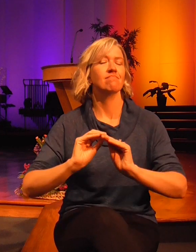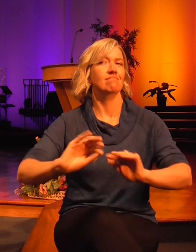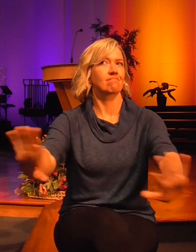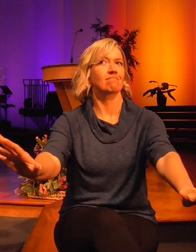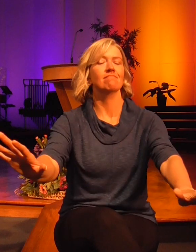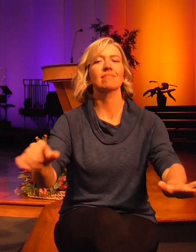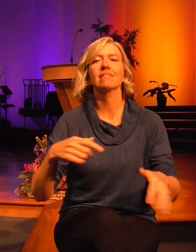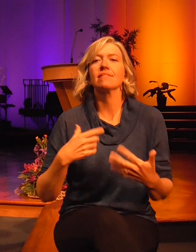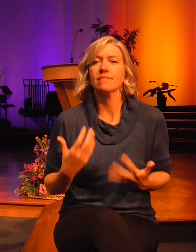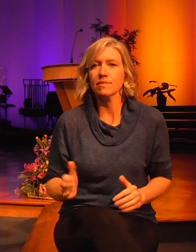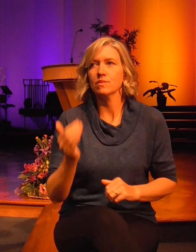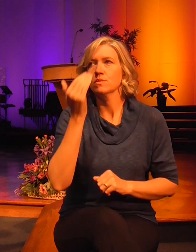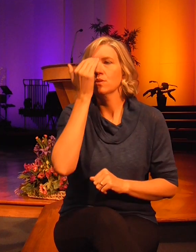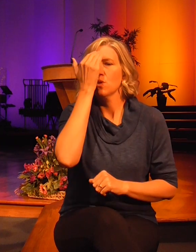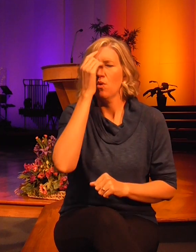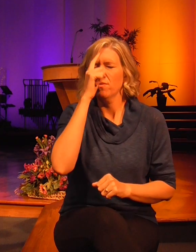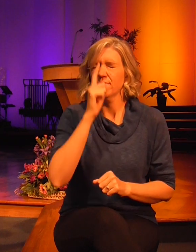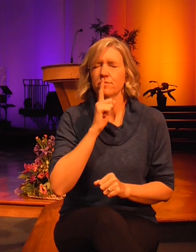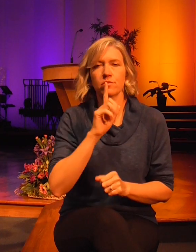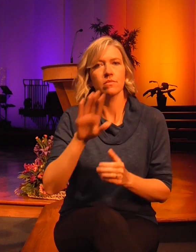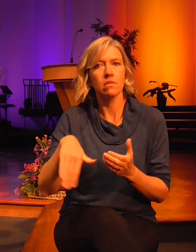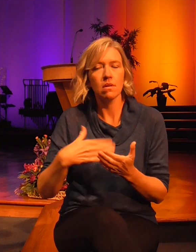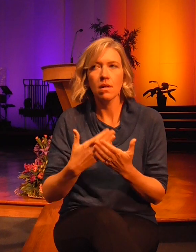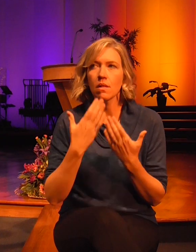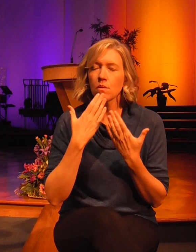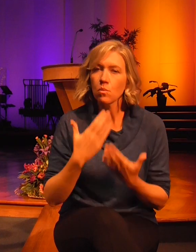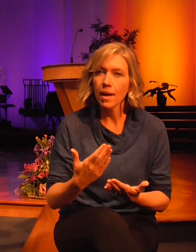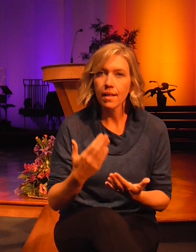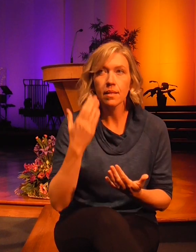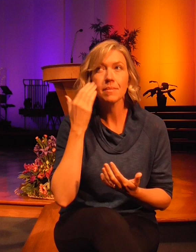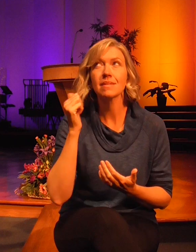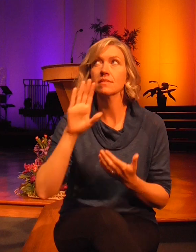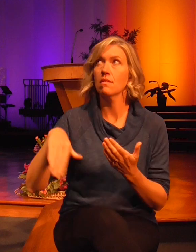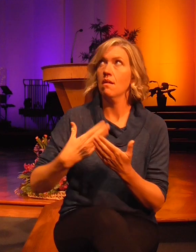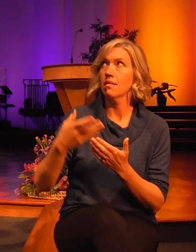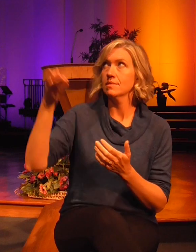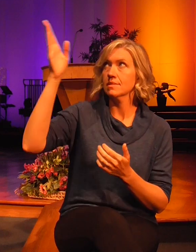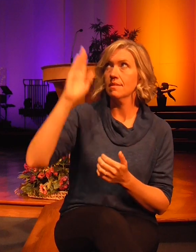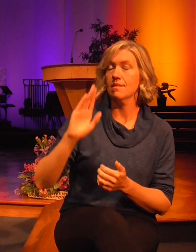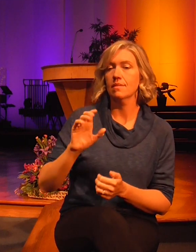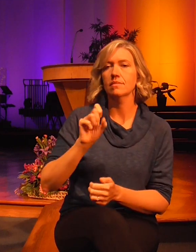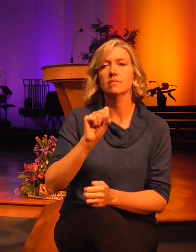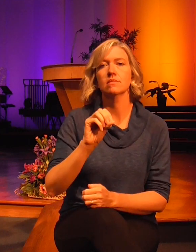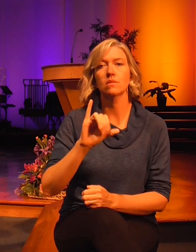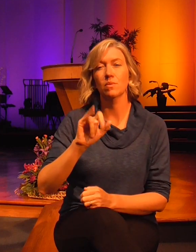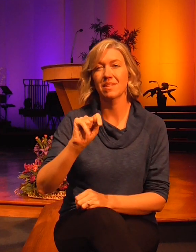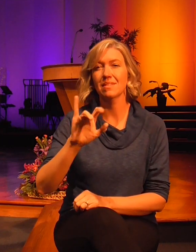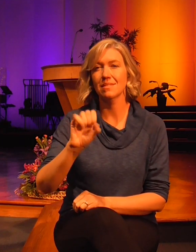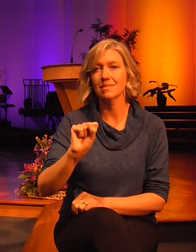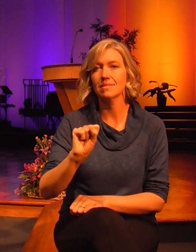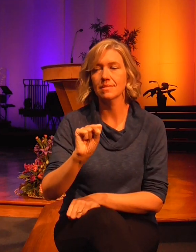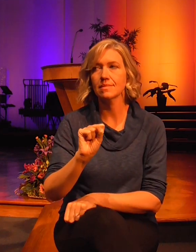knowing that all is well, because all is God, and so it is.